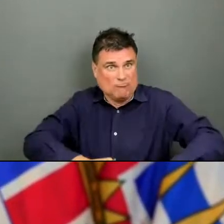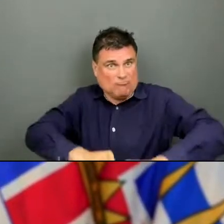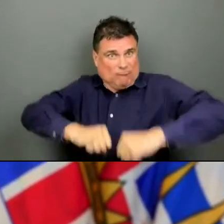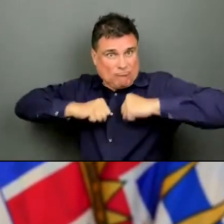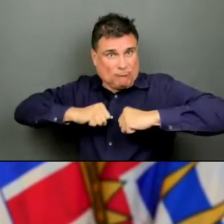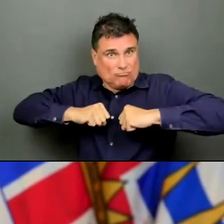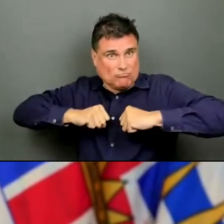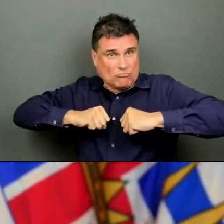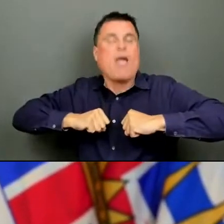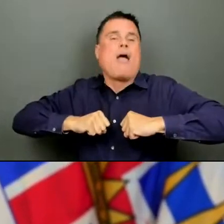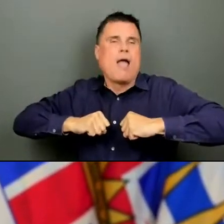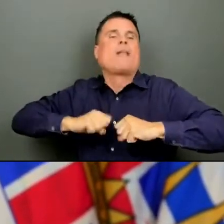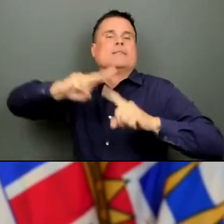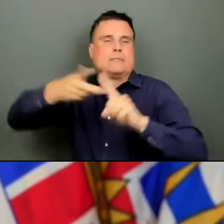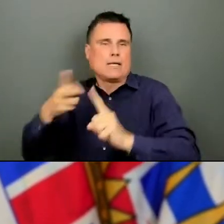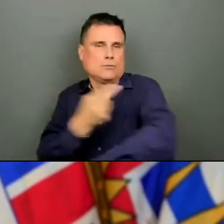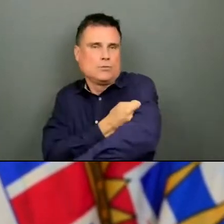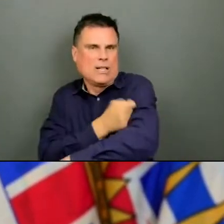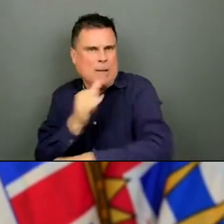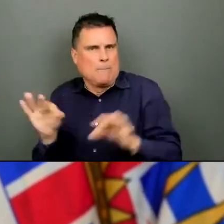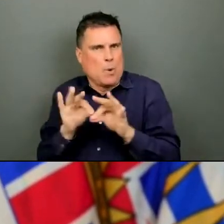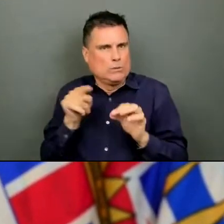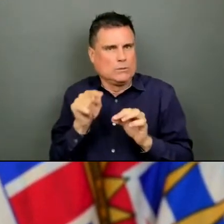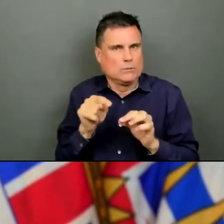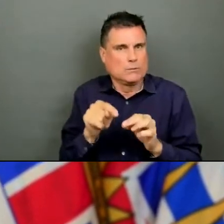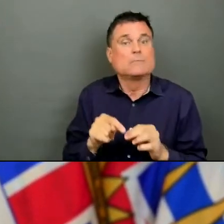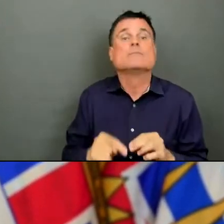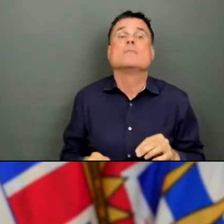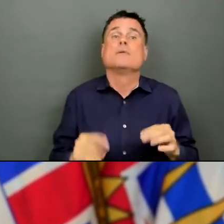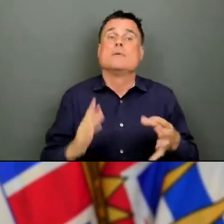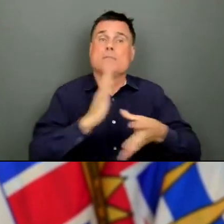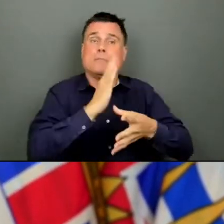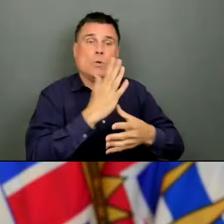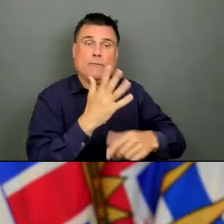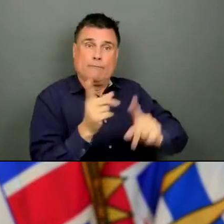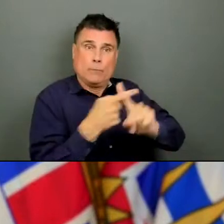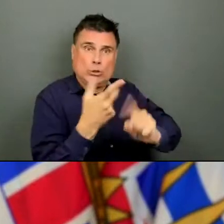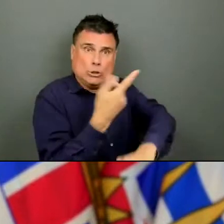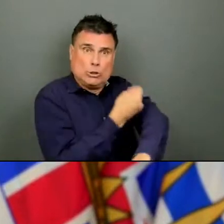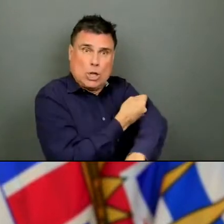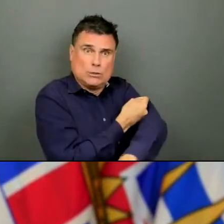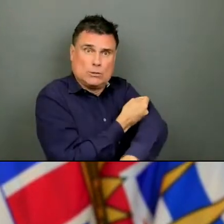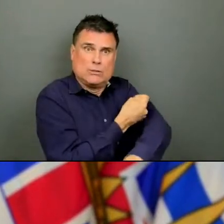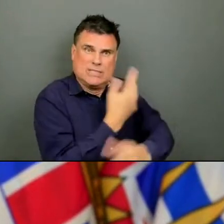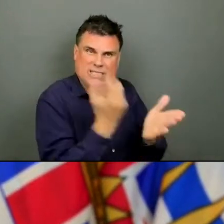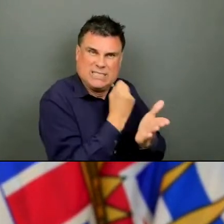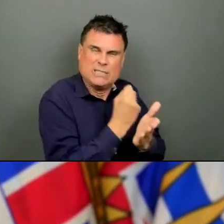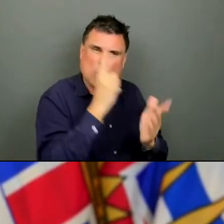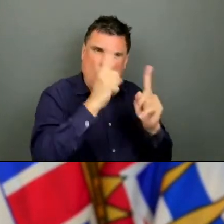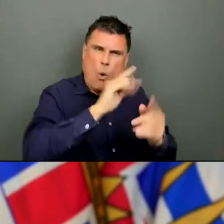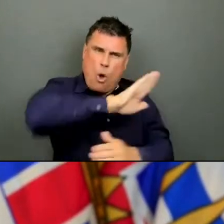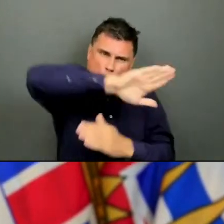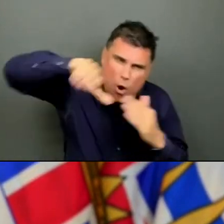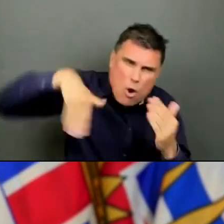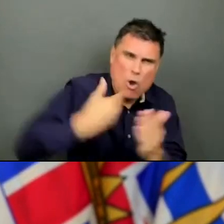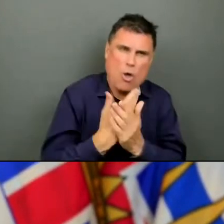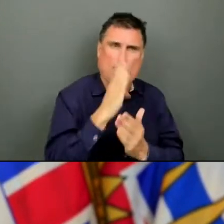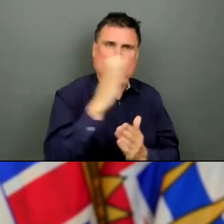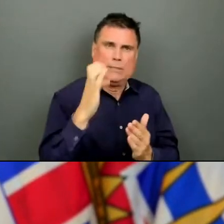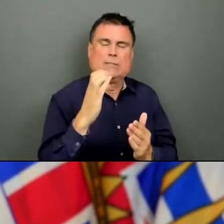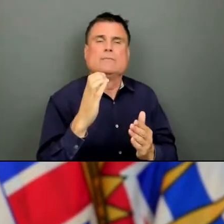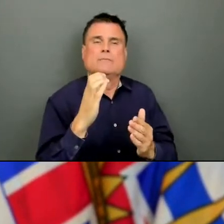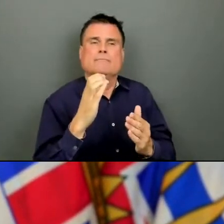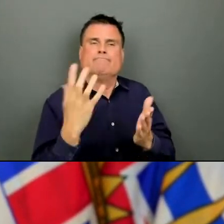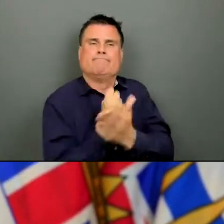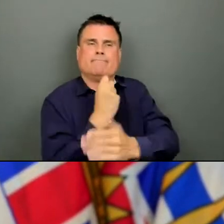people with their first dose as possible is working, and our risk for all of us is going down. And we'll talk more about that in the